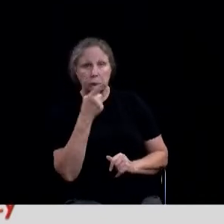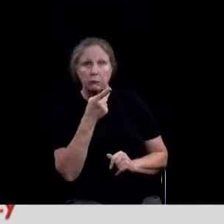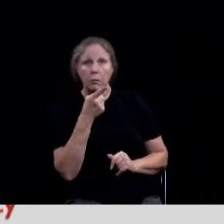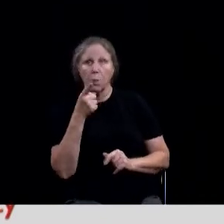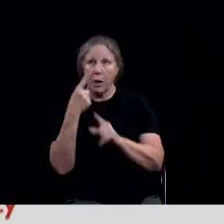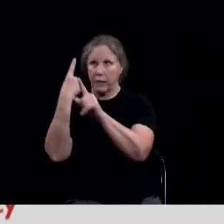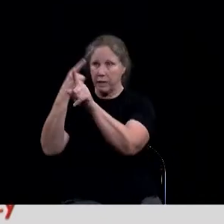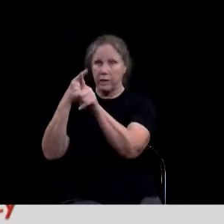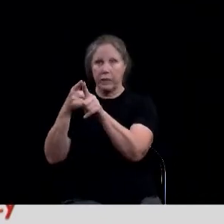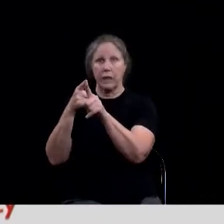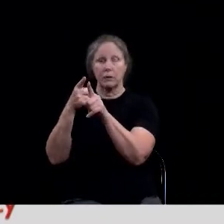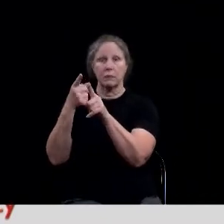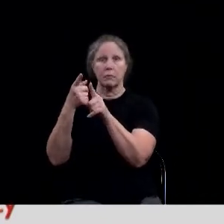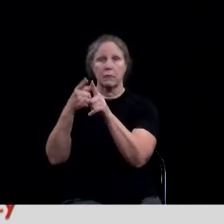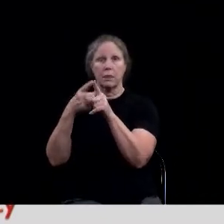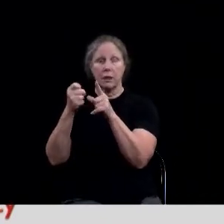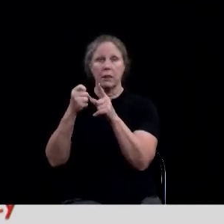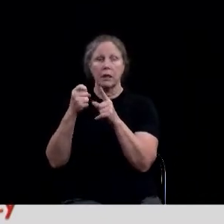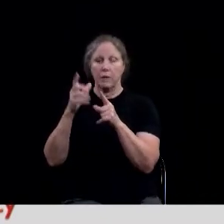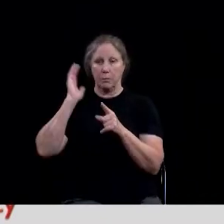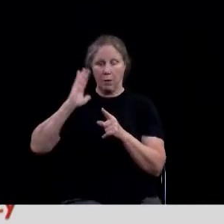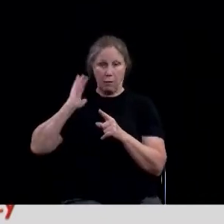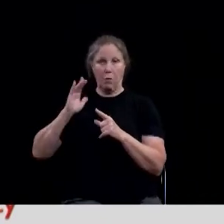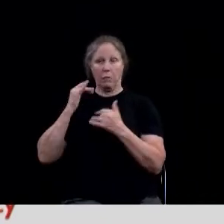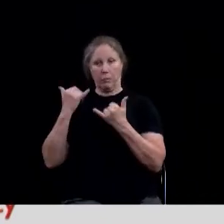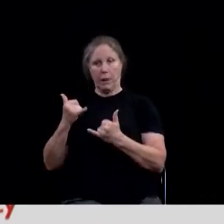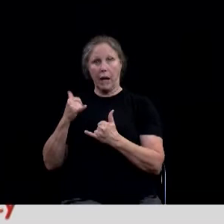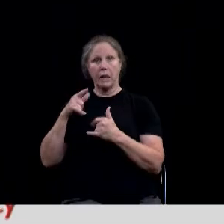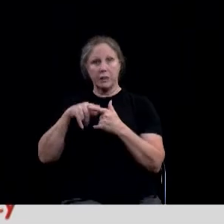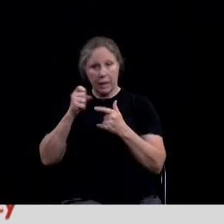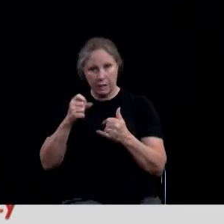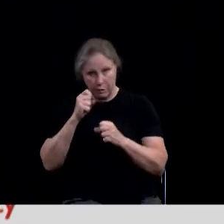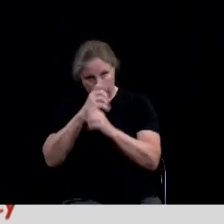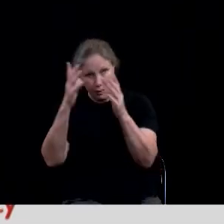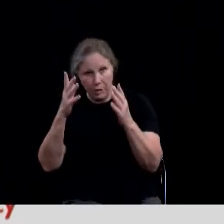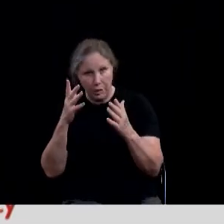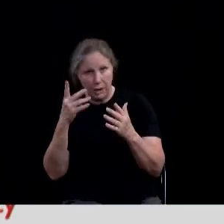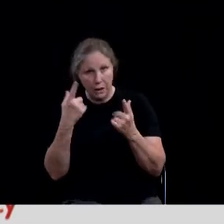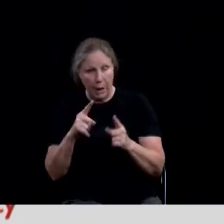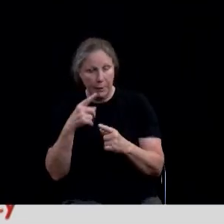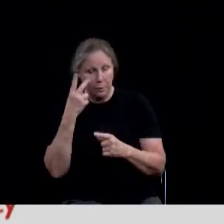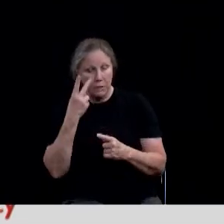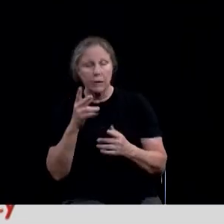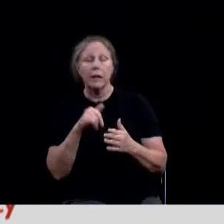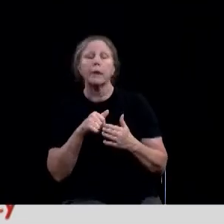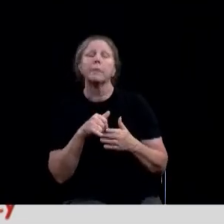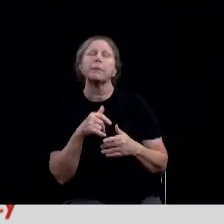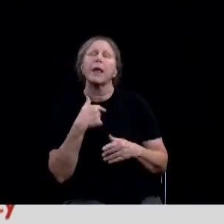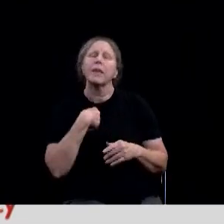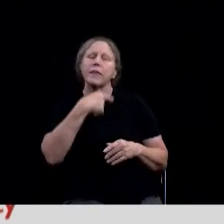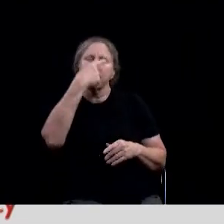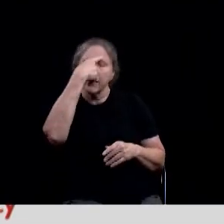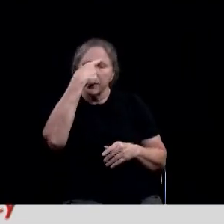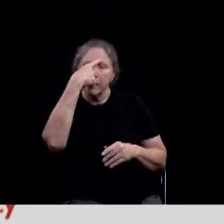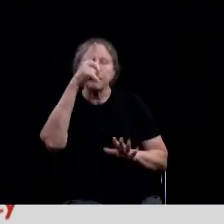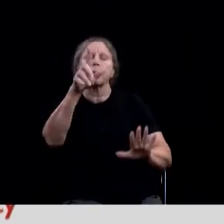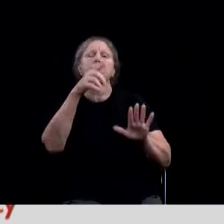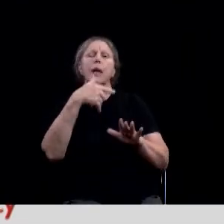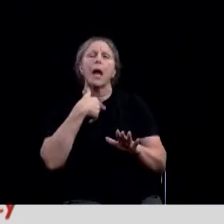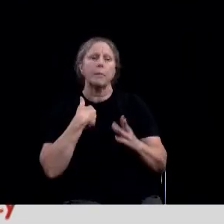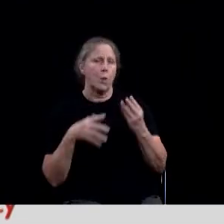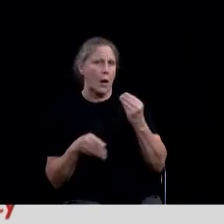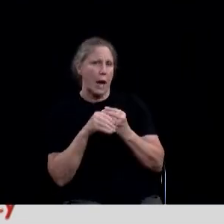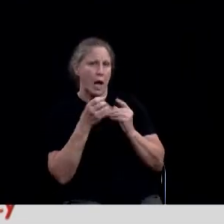intersection means. I think that I'm going to add to John's question, because there's still